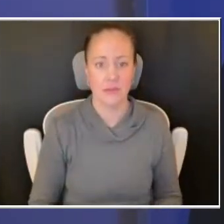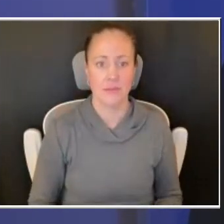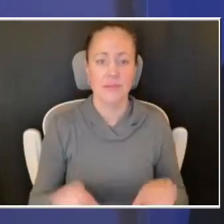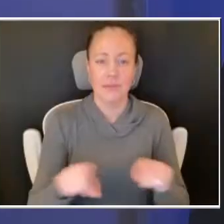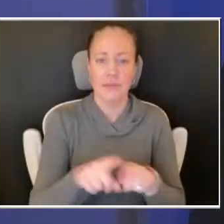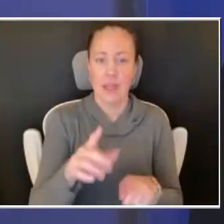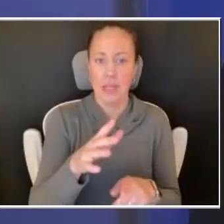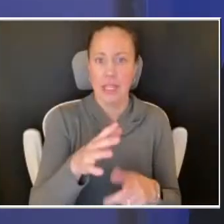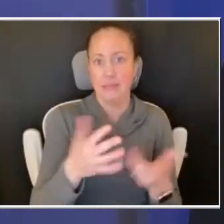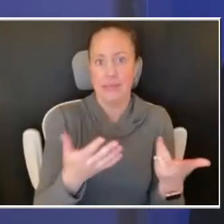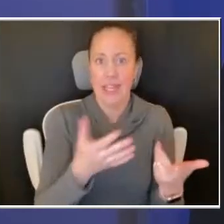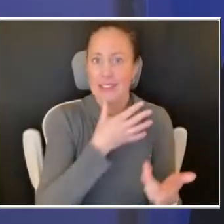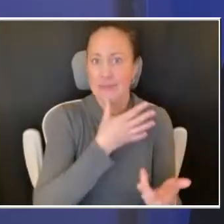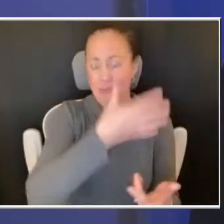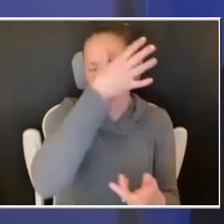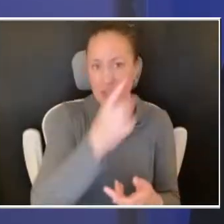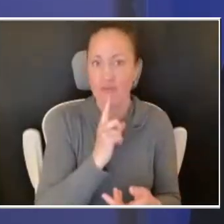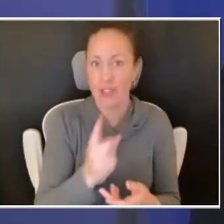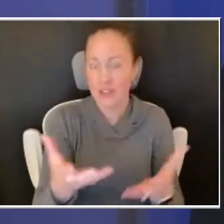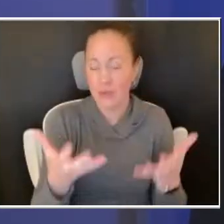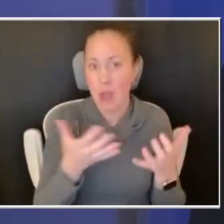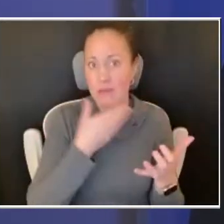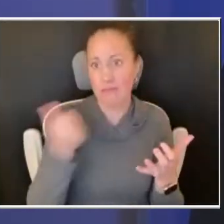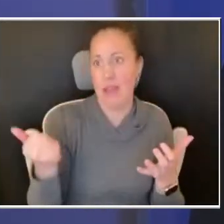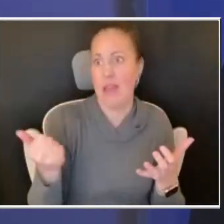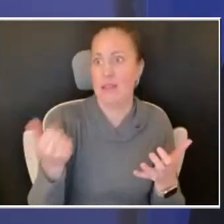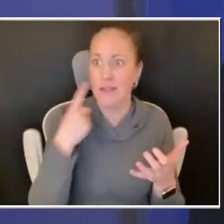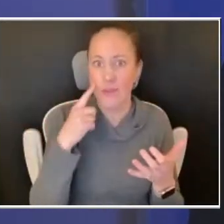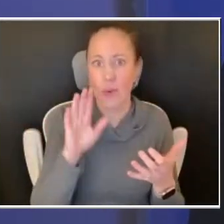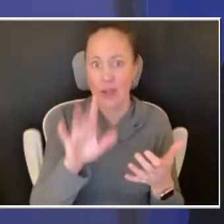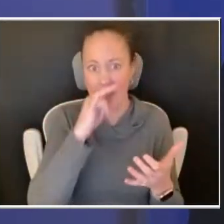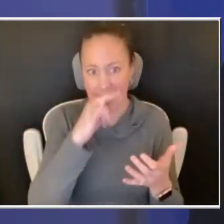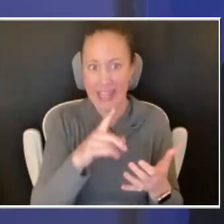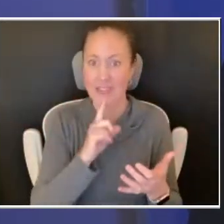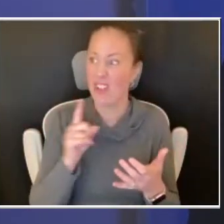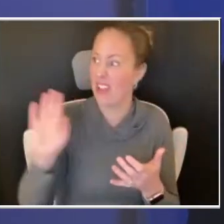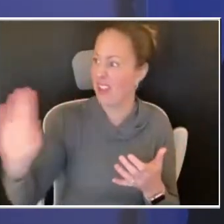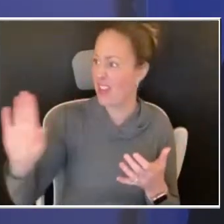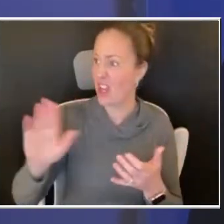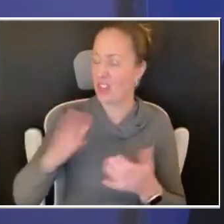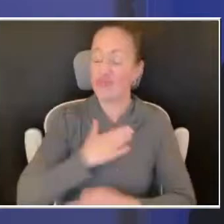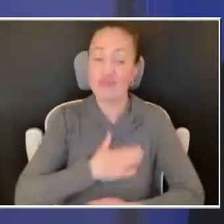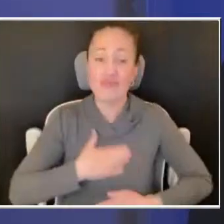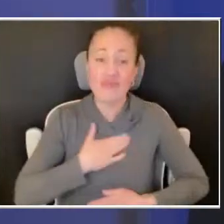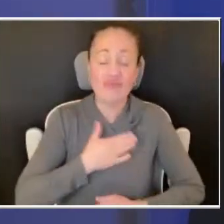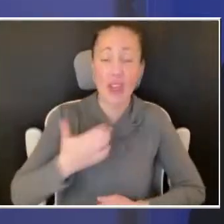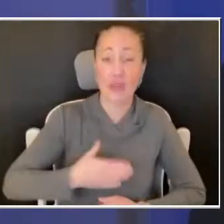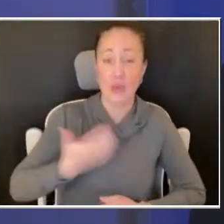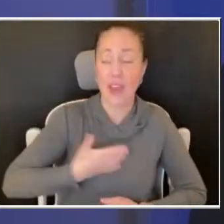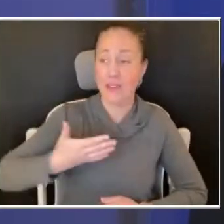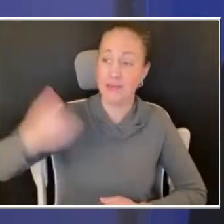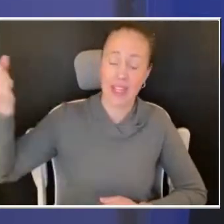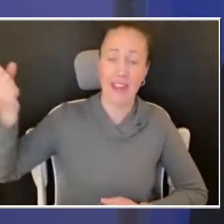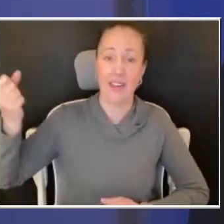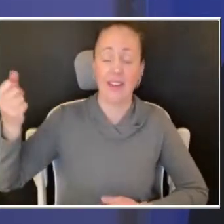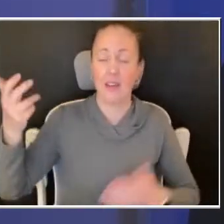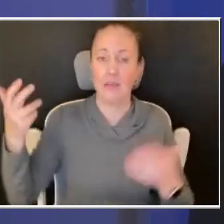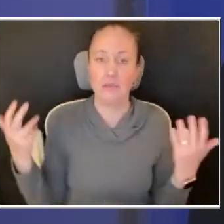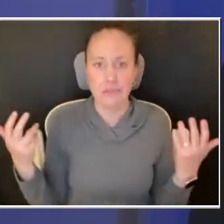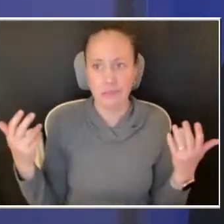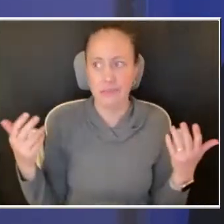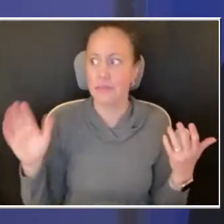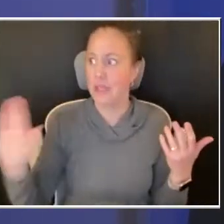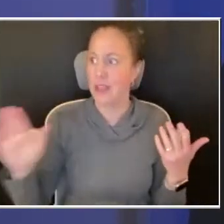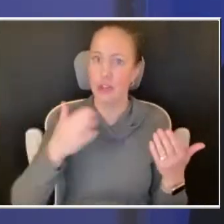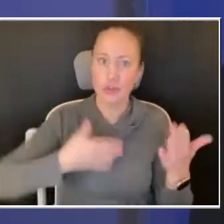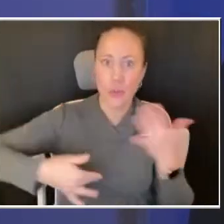best for your kids, and when they derive their joy and that is their social life, that is their